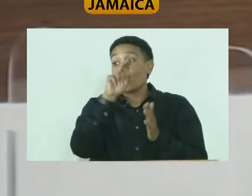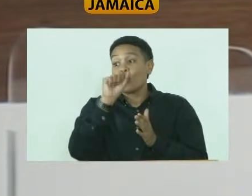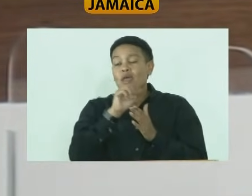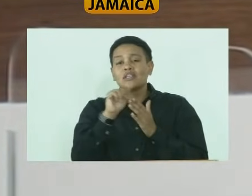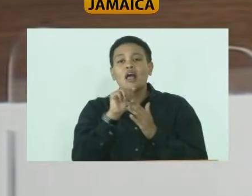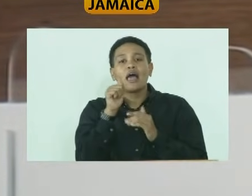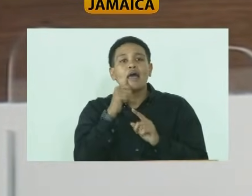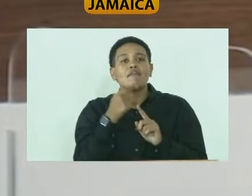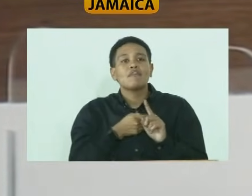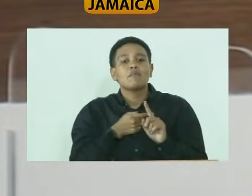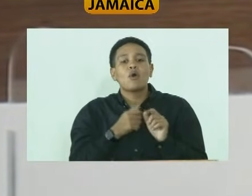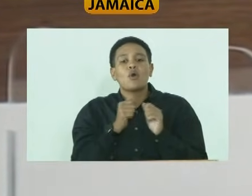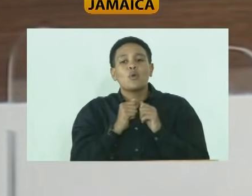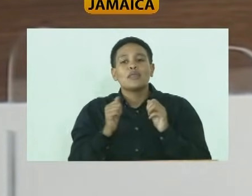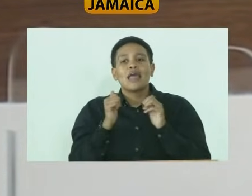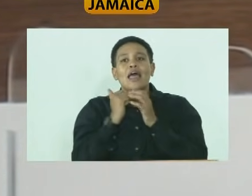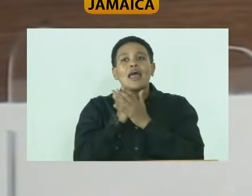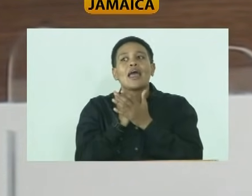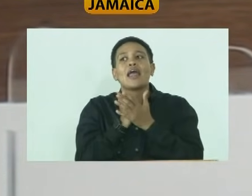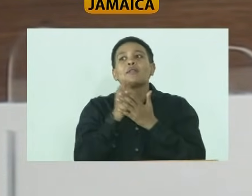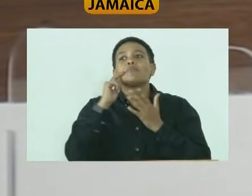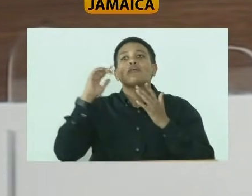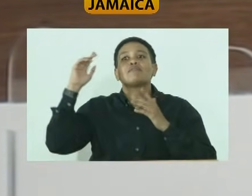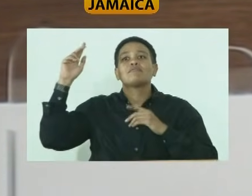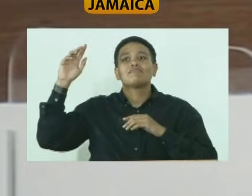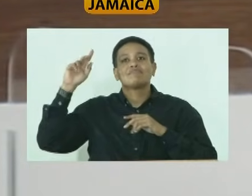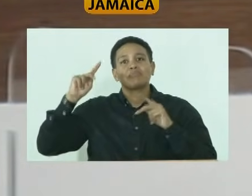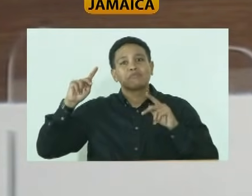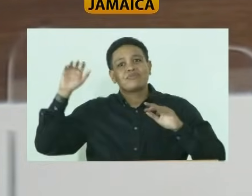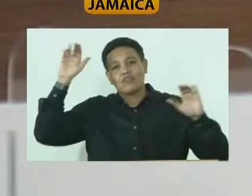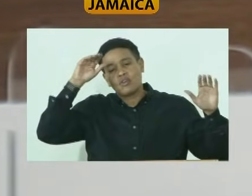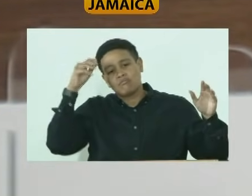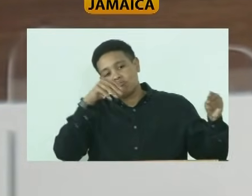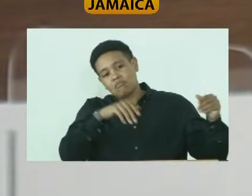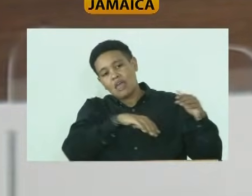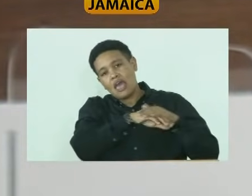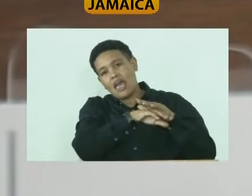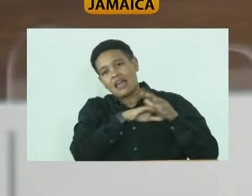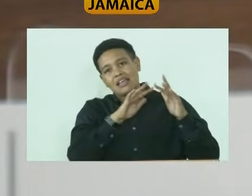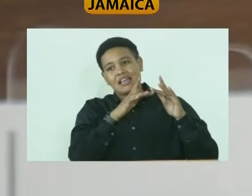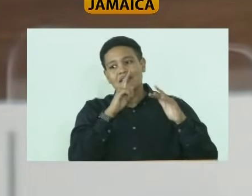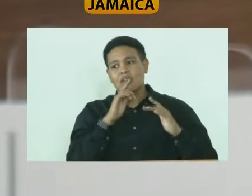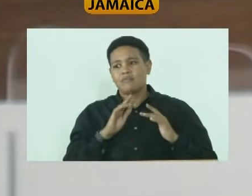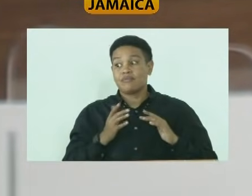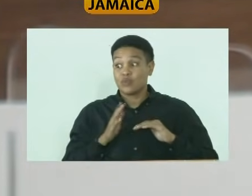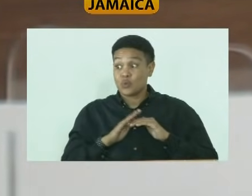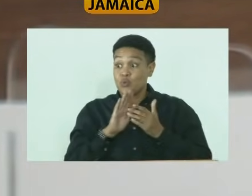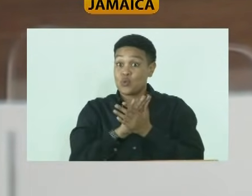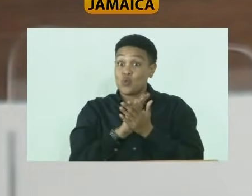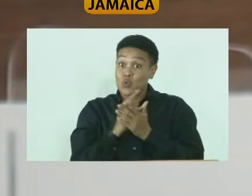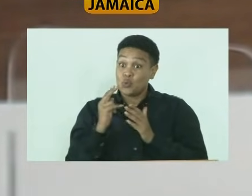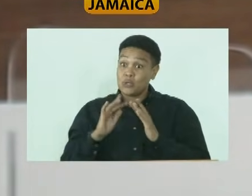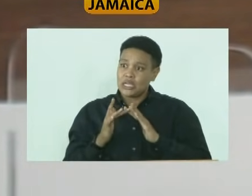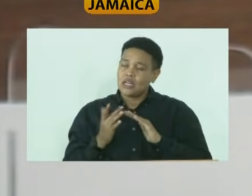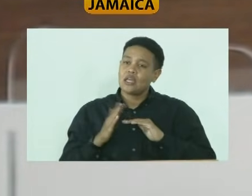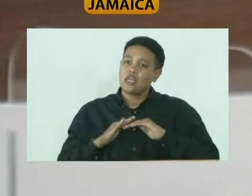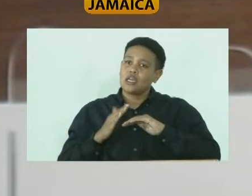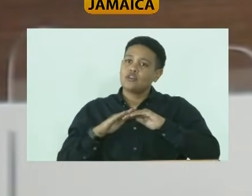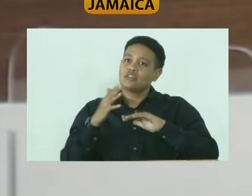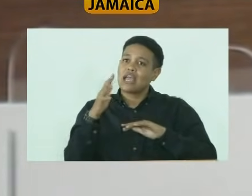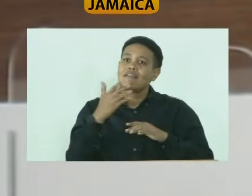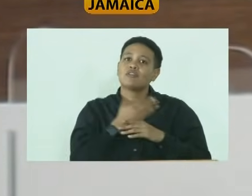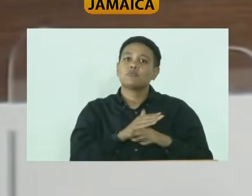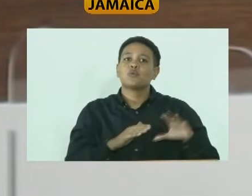help of the alumni to ensure reliable access to the internet, as bandwidth usage increases for these schools on average